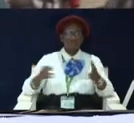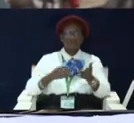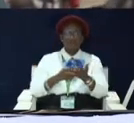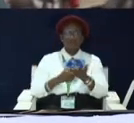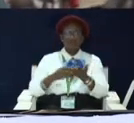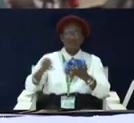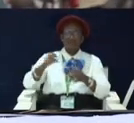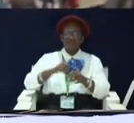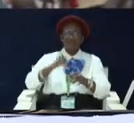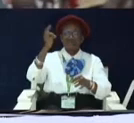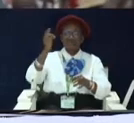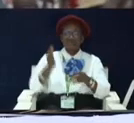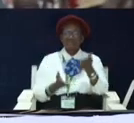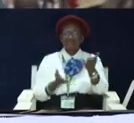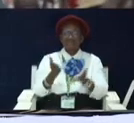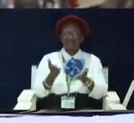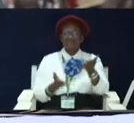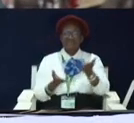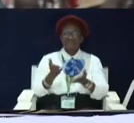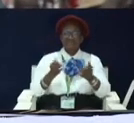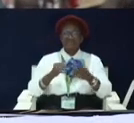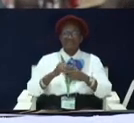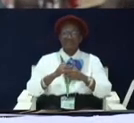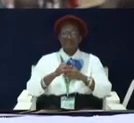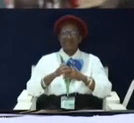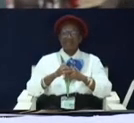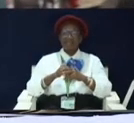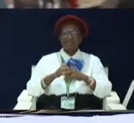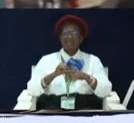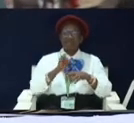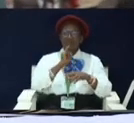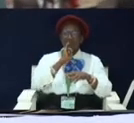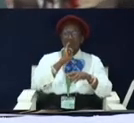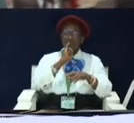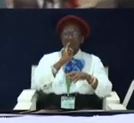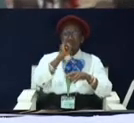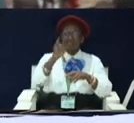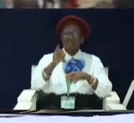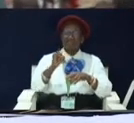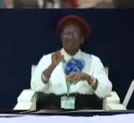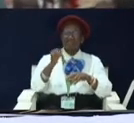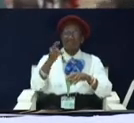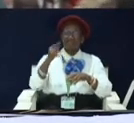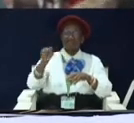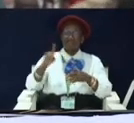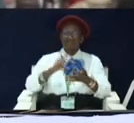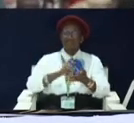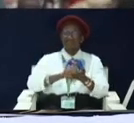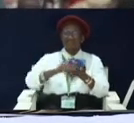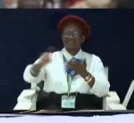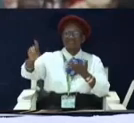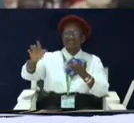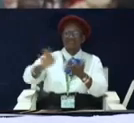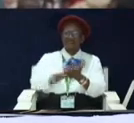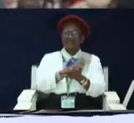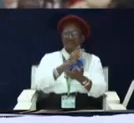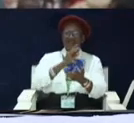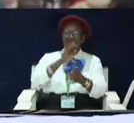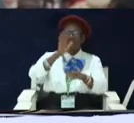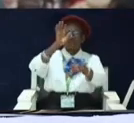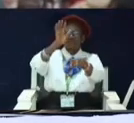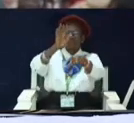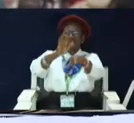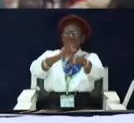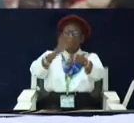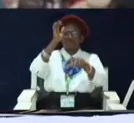service akori ti ojo na is the divine touch oni